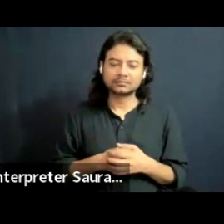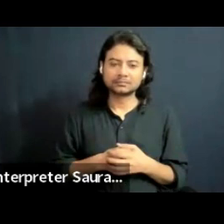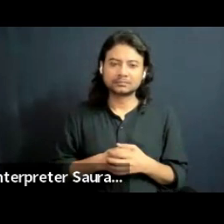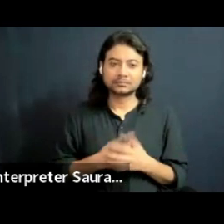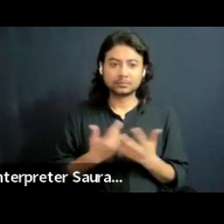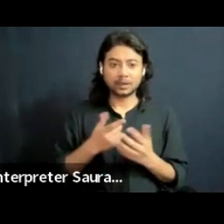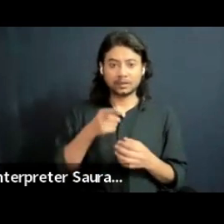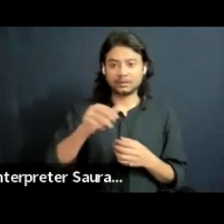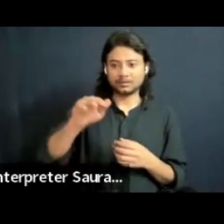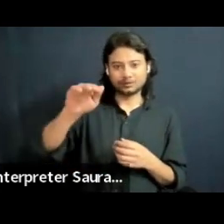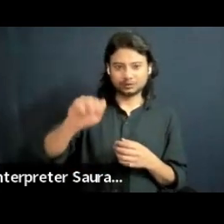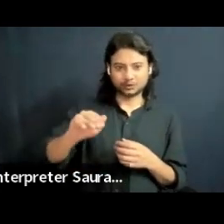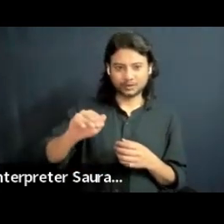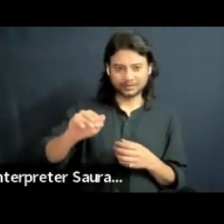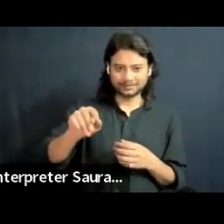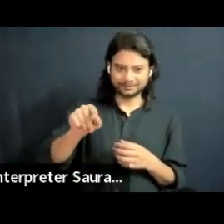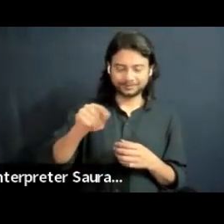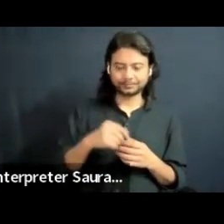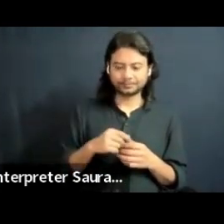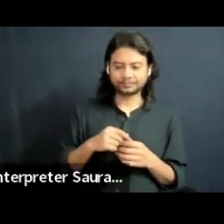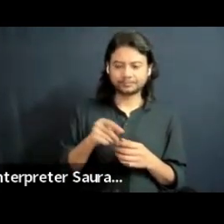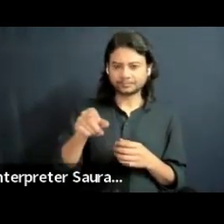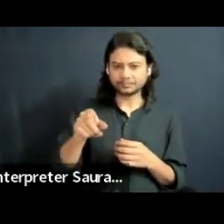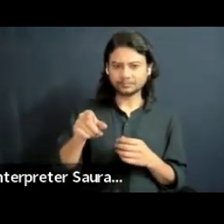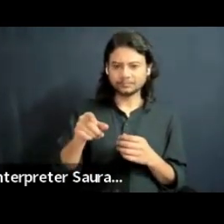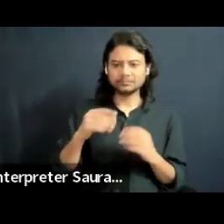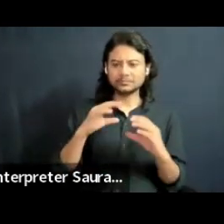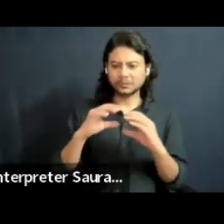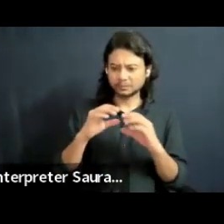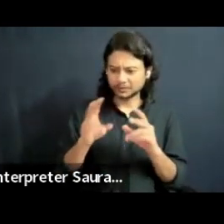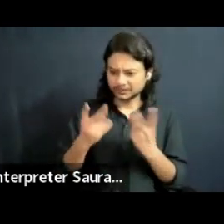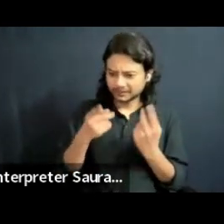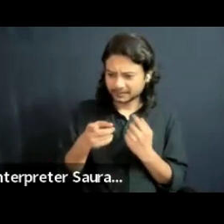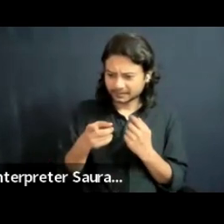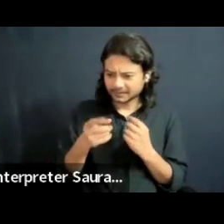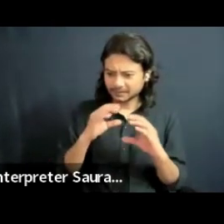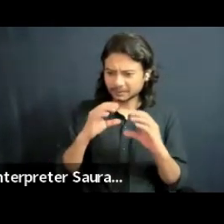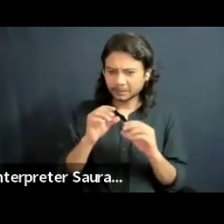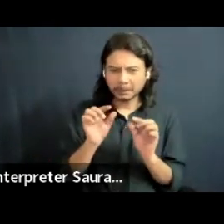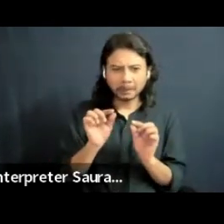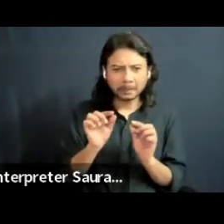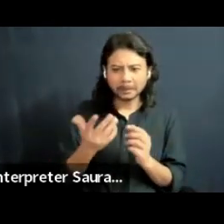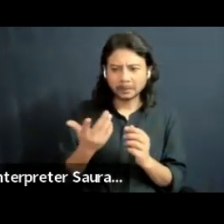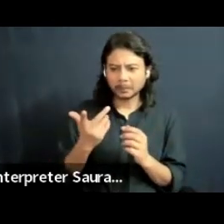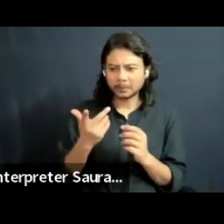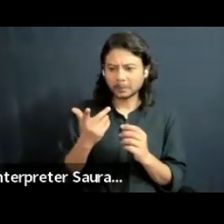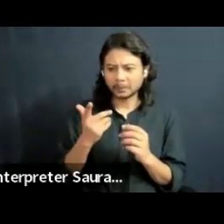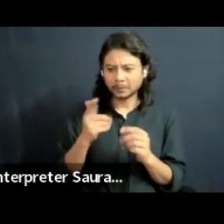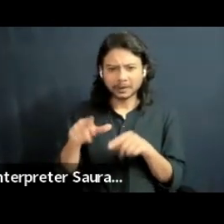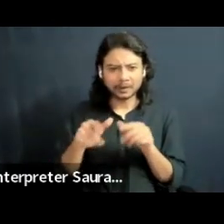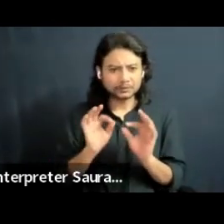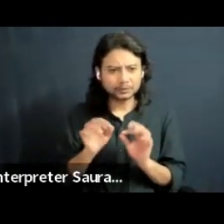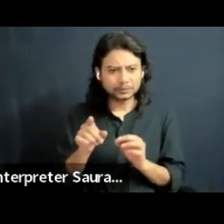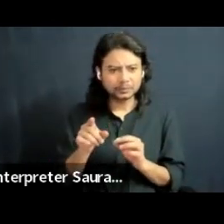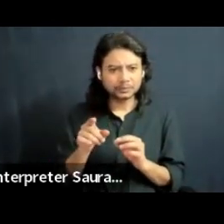we feel she doesn't communicate and so she doesn't think correctly, or she is a